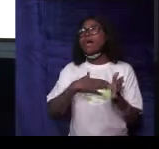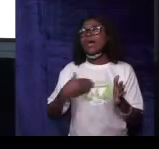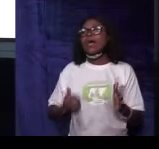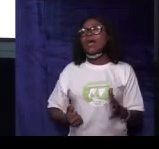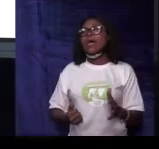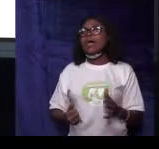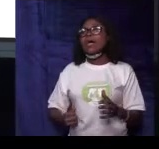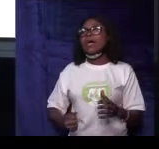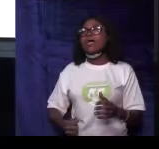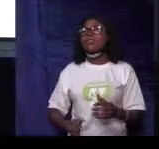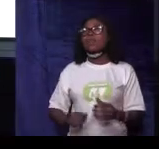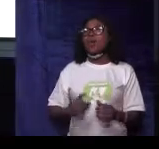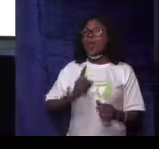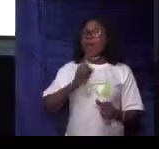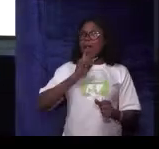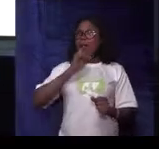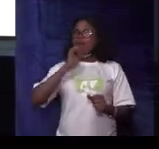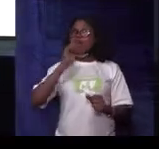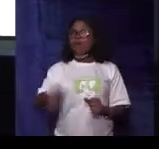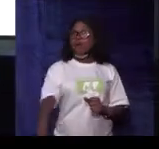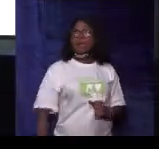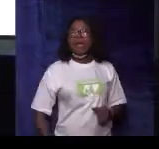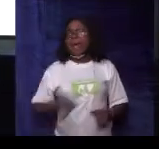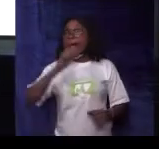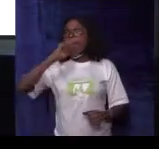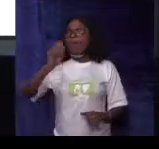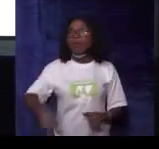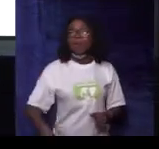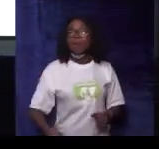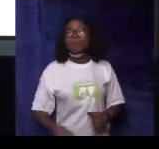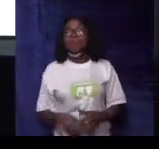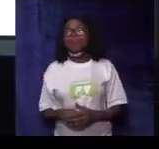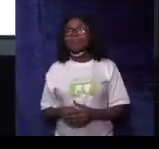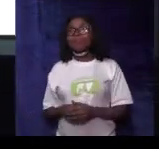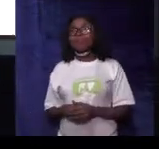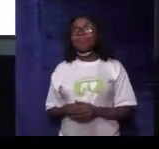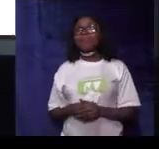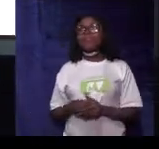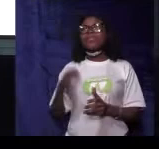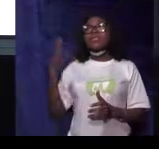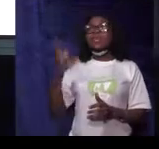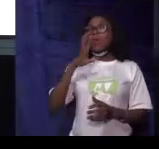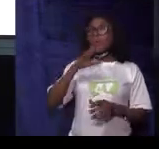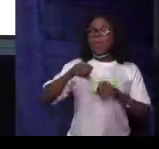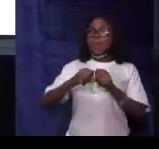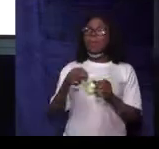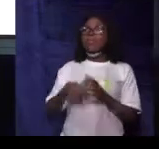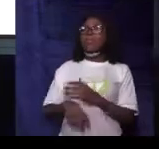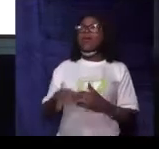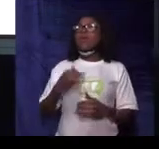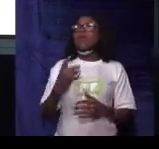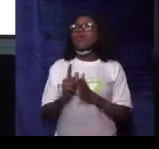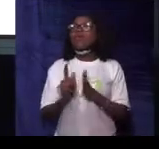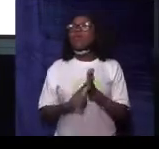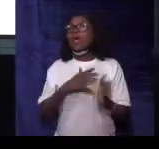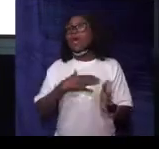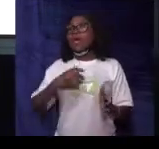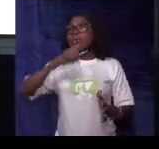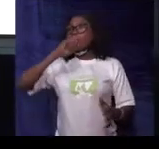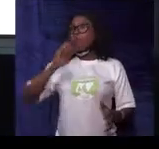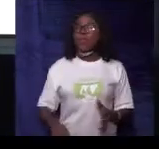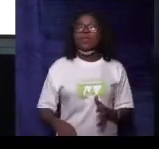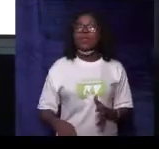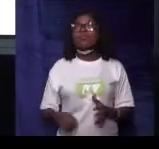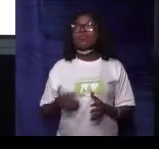order. When we fail to perform our obligations to the government, there will be breakdown of